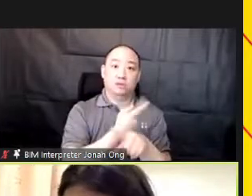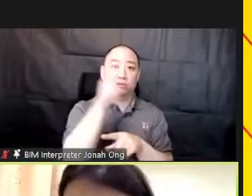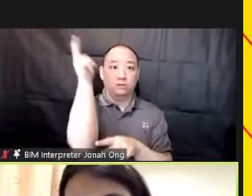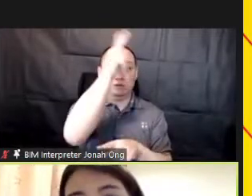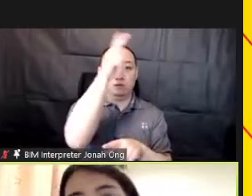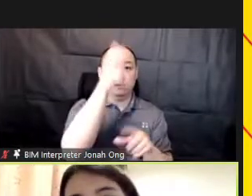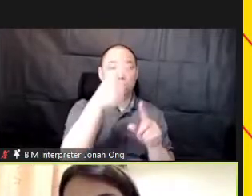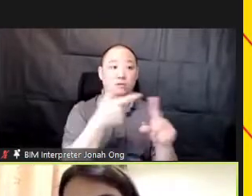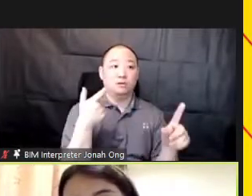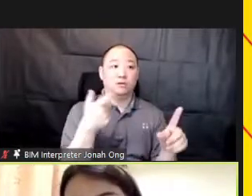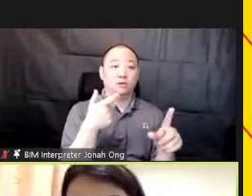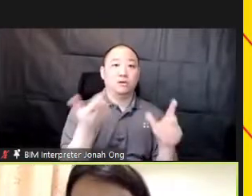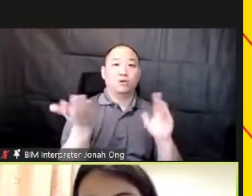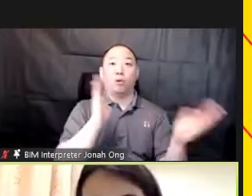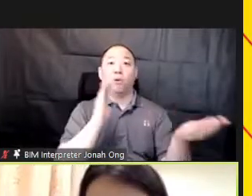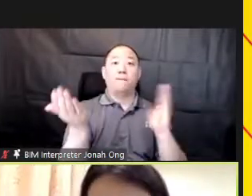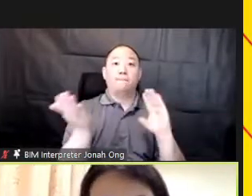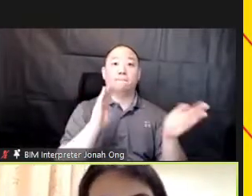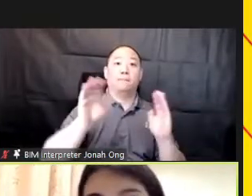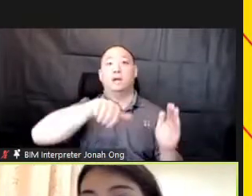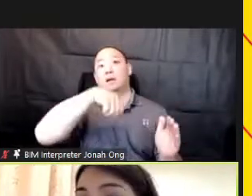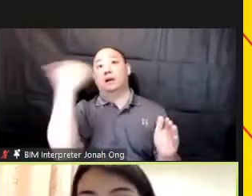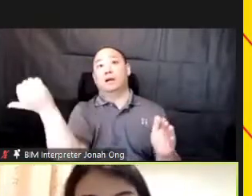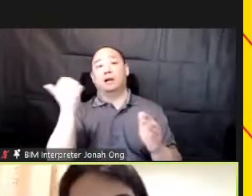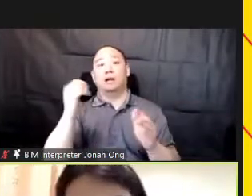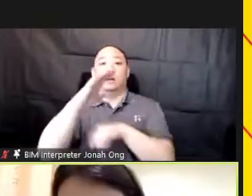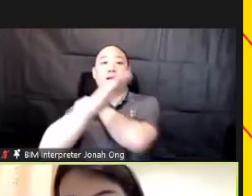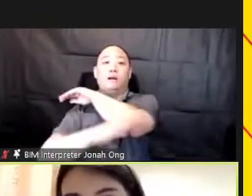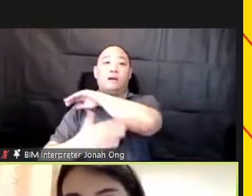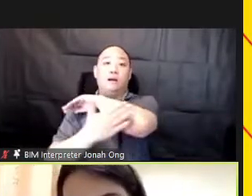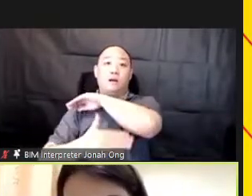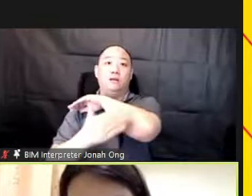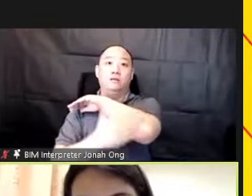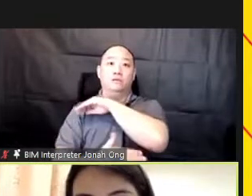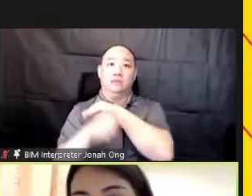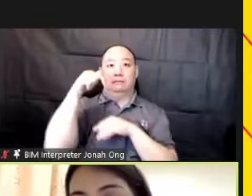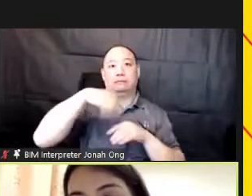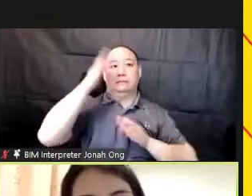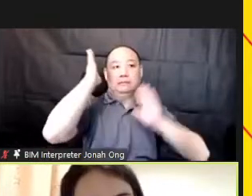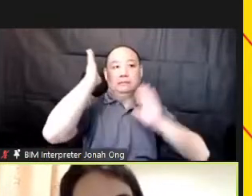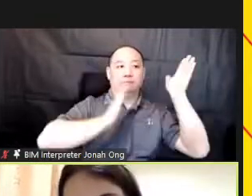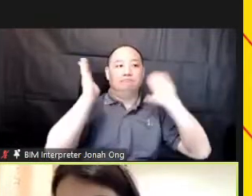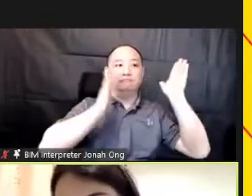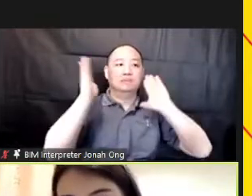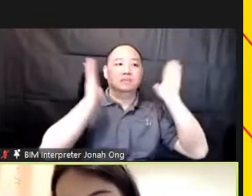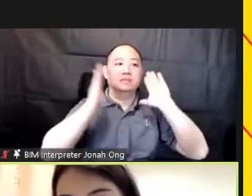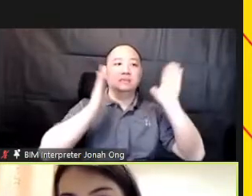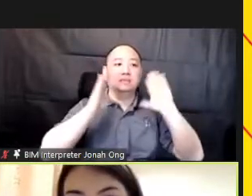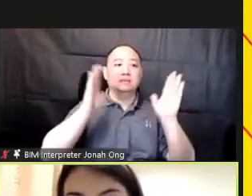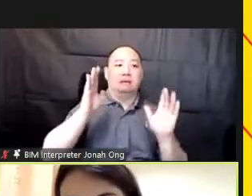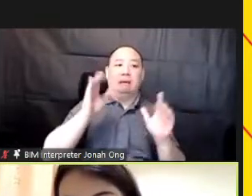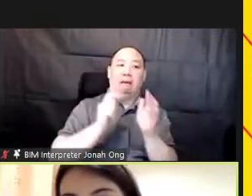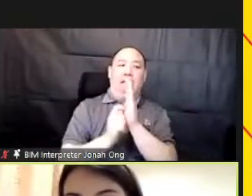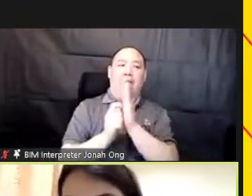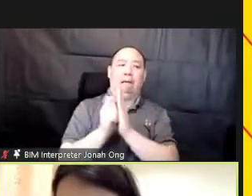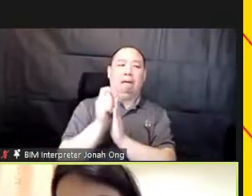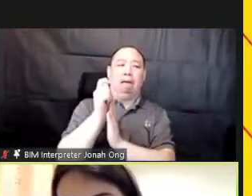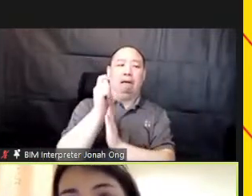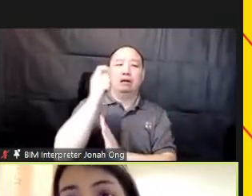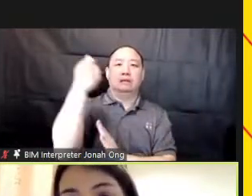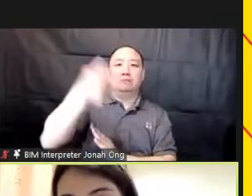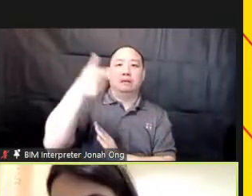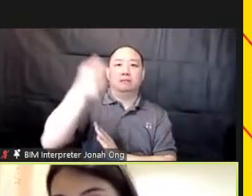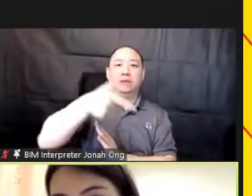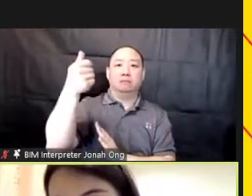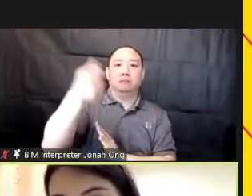other countries, Malaysia is one of the highest in education, still remain, even though this data is 2013. Until today, if you look at our